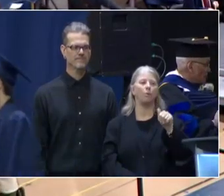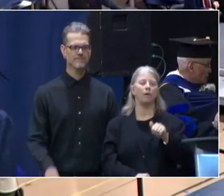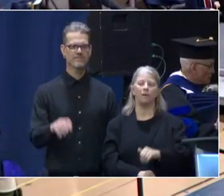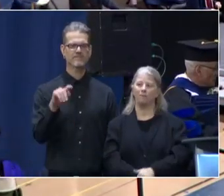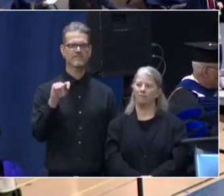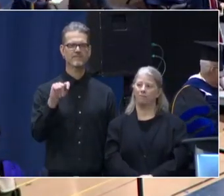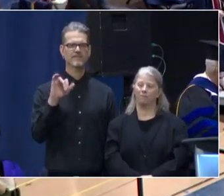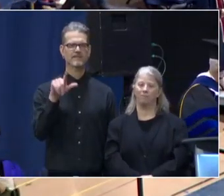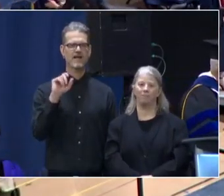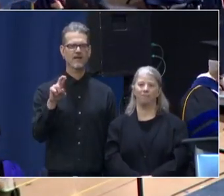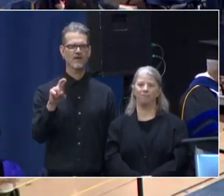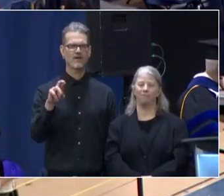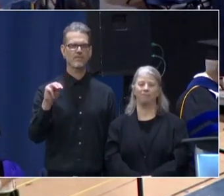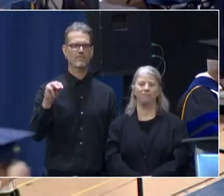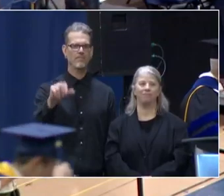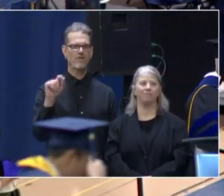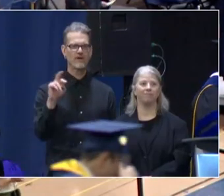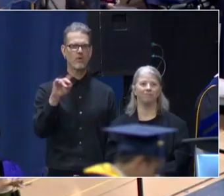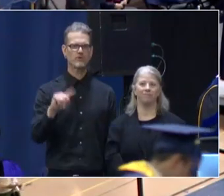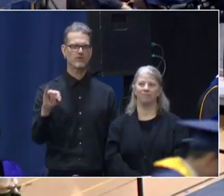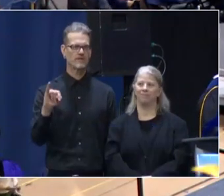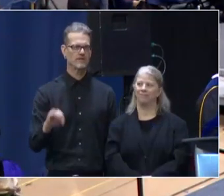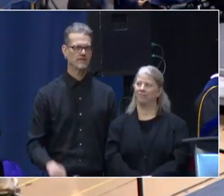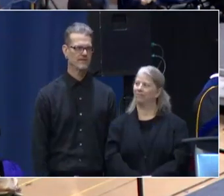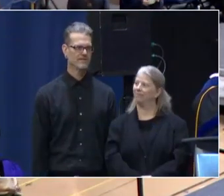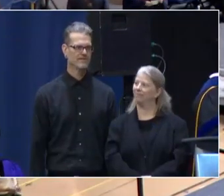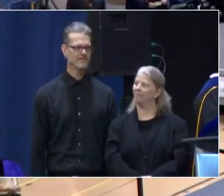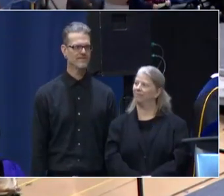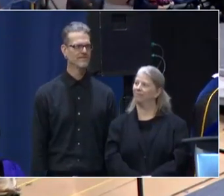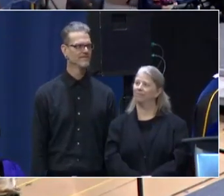Taylor Mariucci.